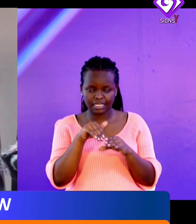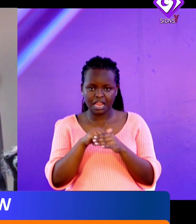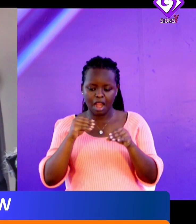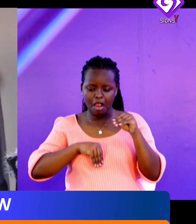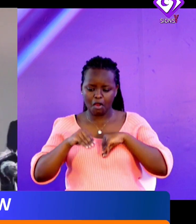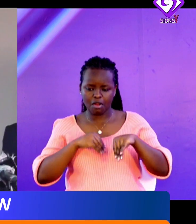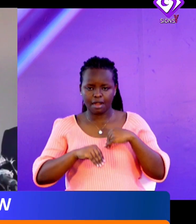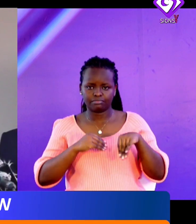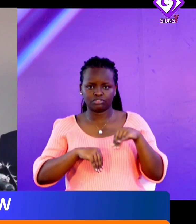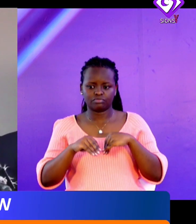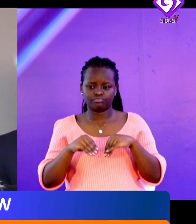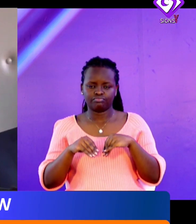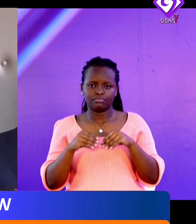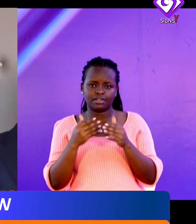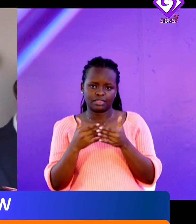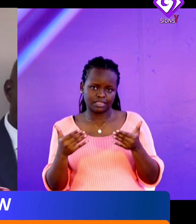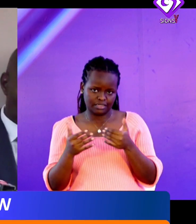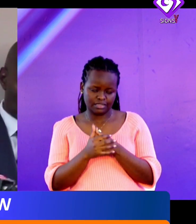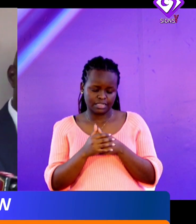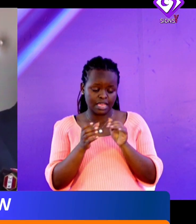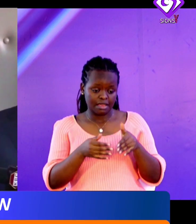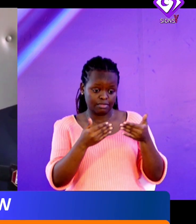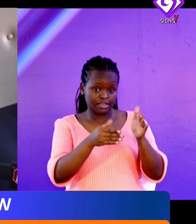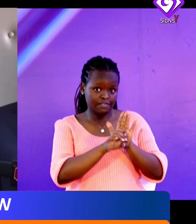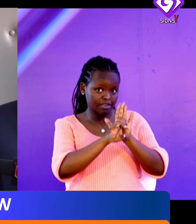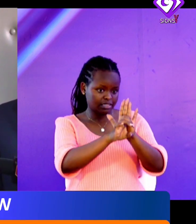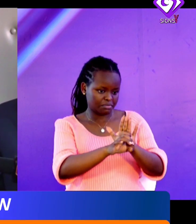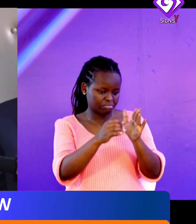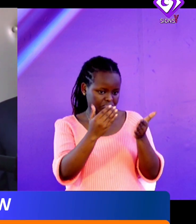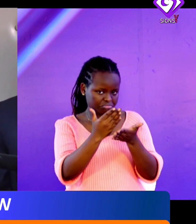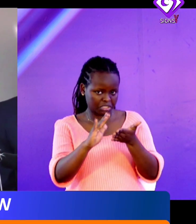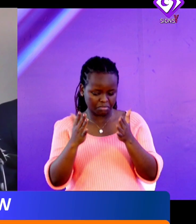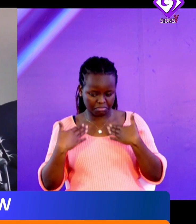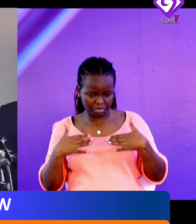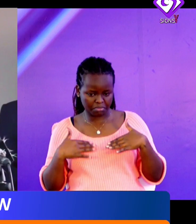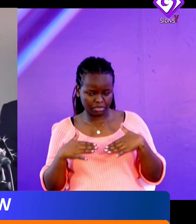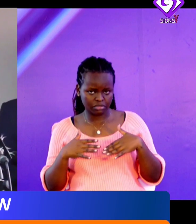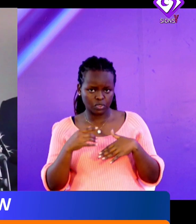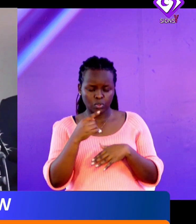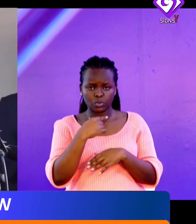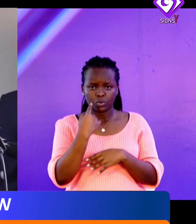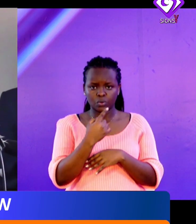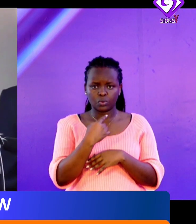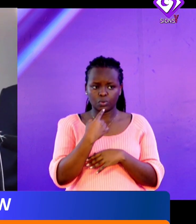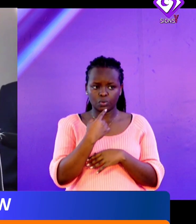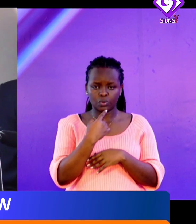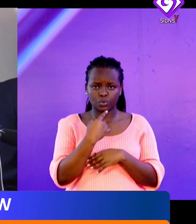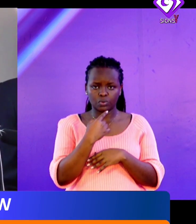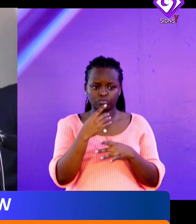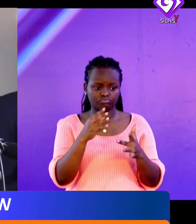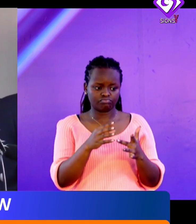deeds. And you gave examples of some of the individuals that we're investigating, in